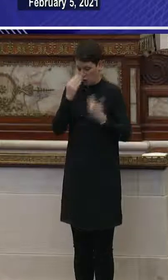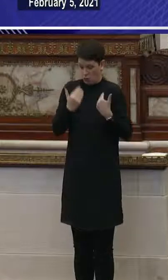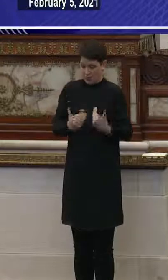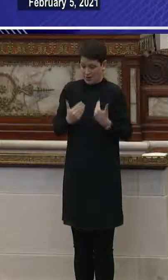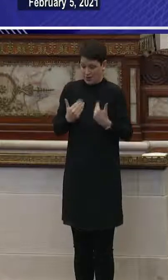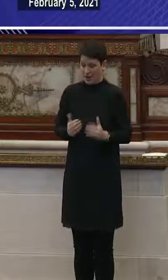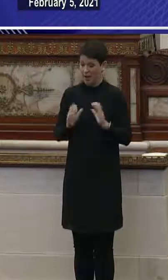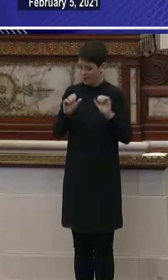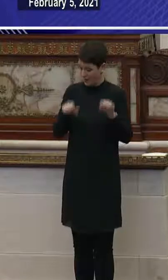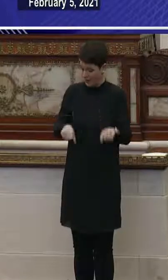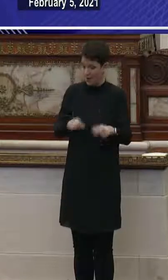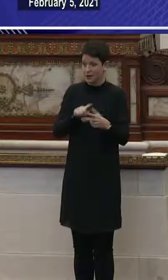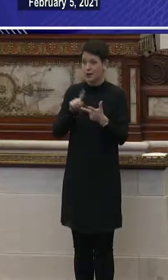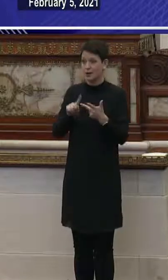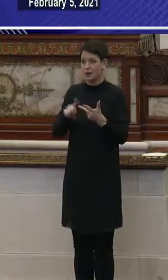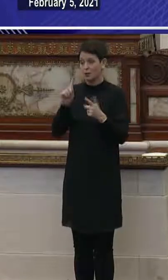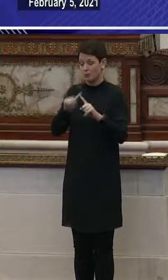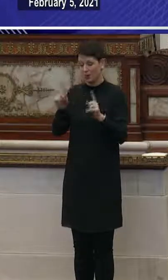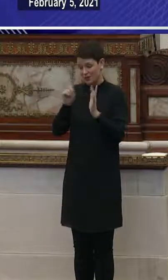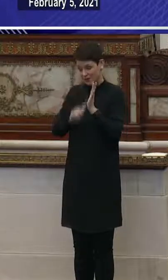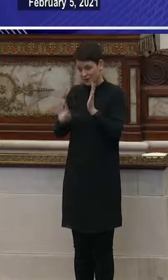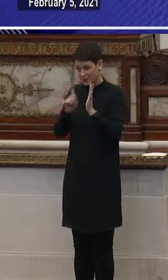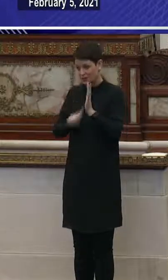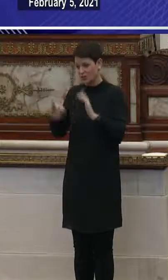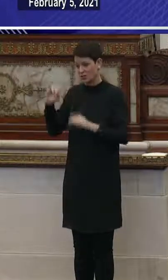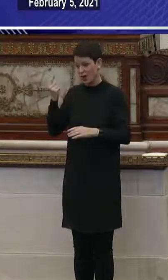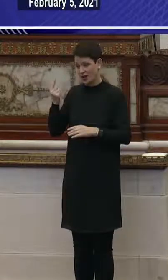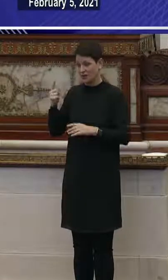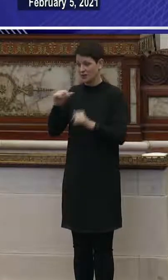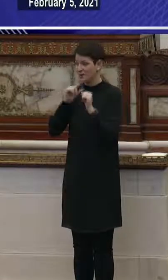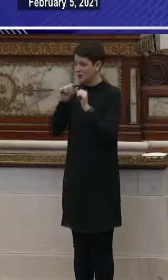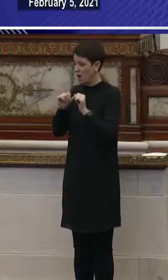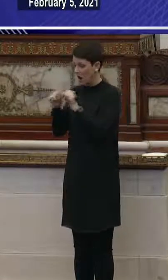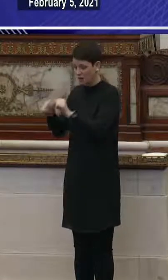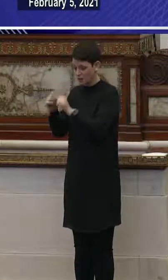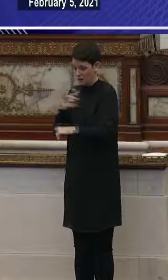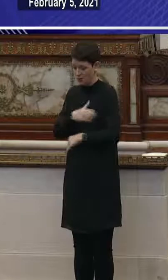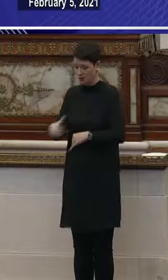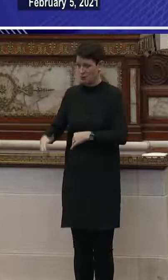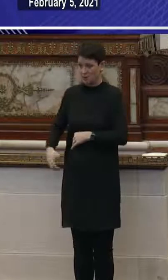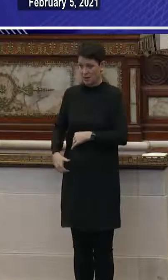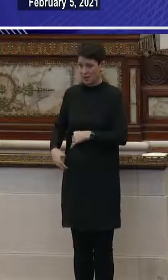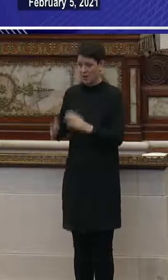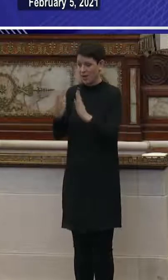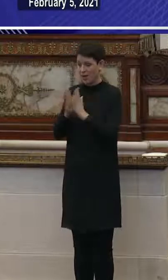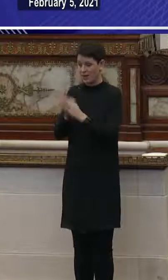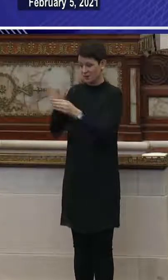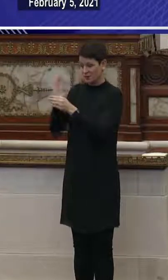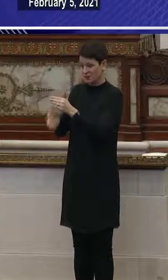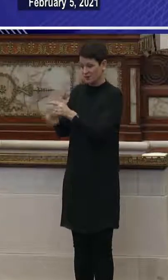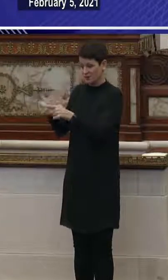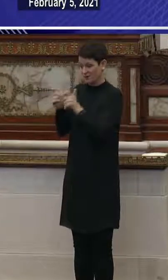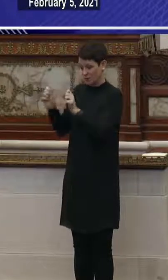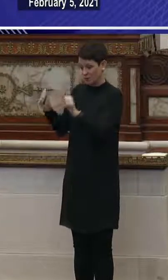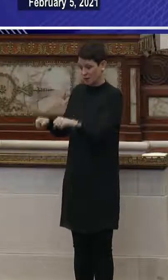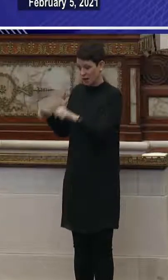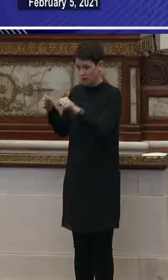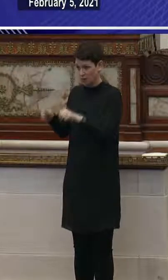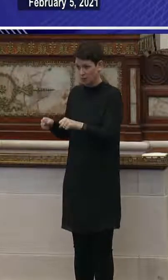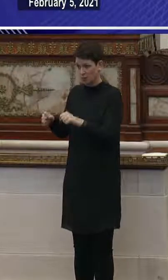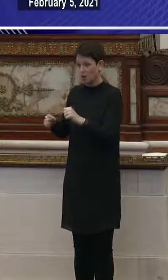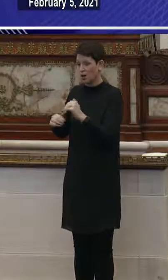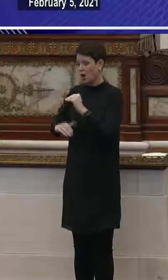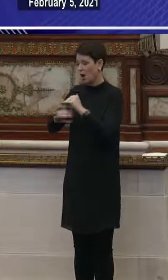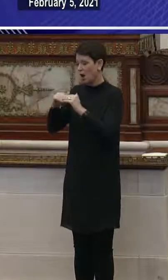point. But the investigation by the Inspector General is ongoing. The mayor's asked for it to be completed as quickly as possible, no longer than